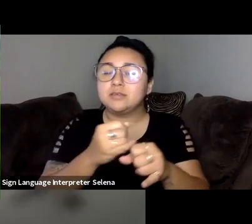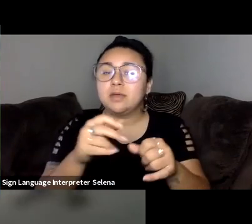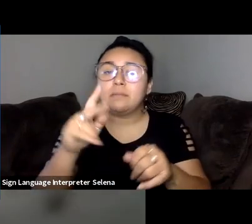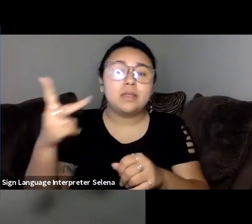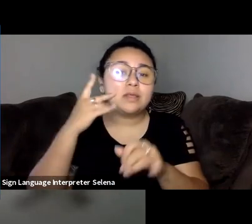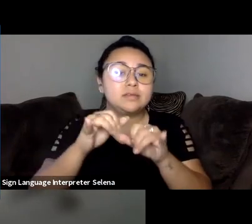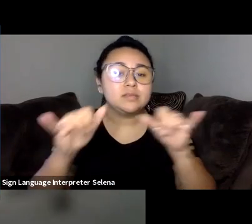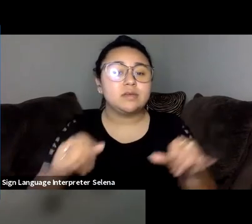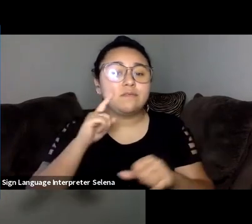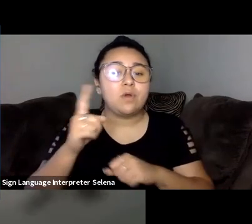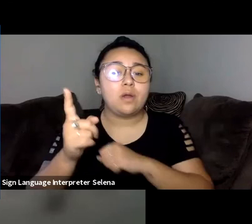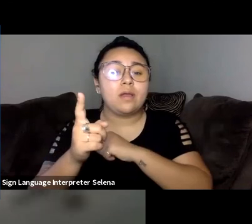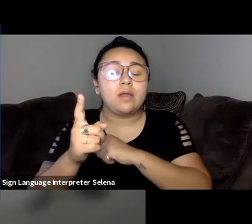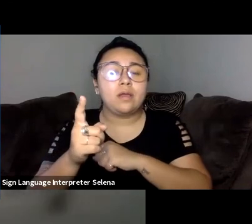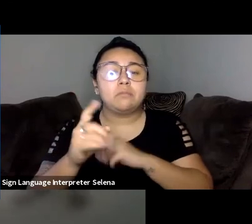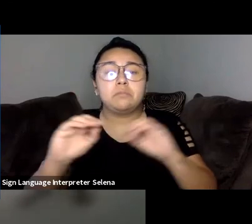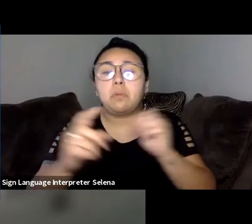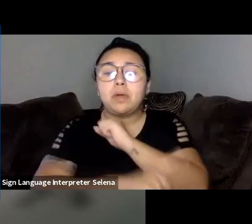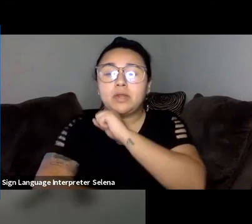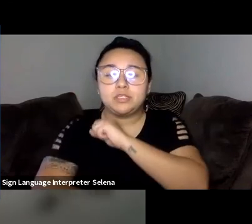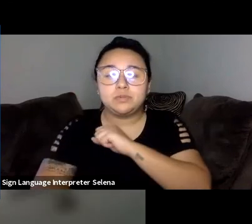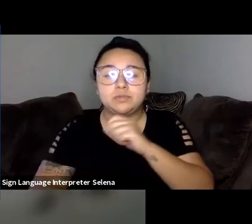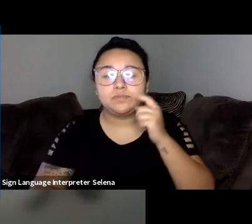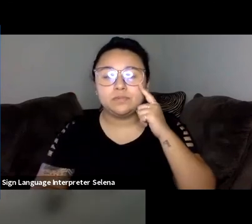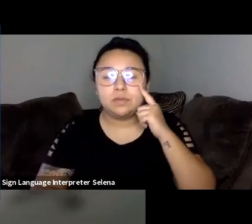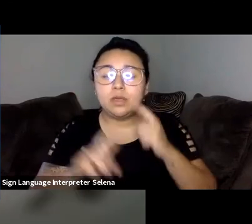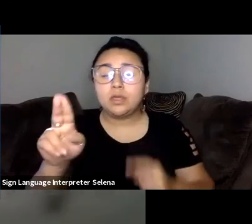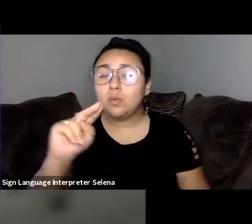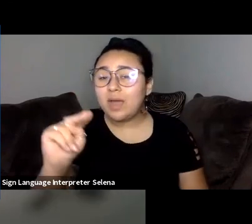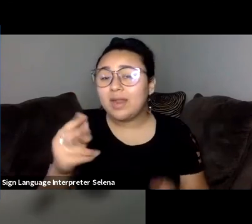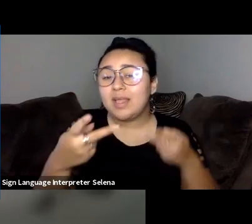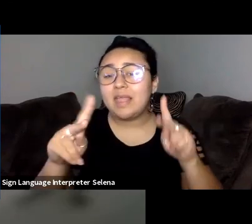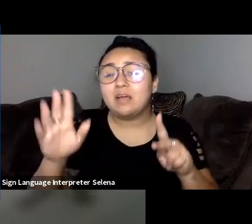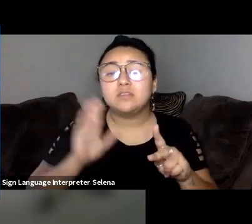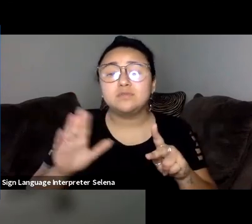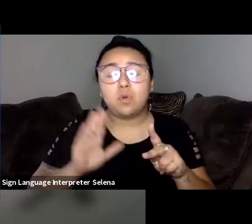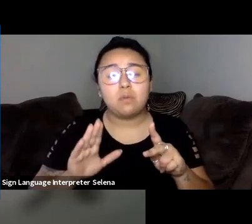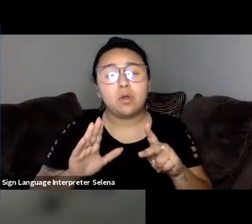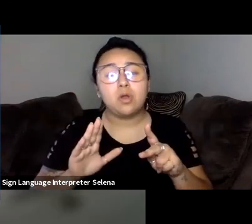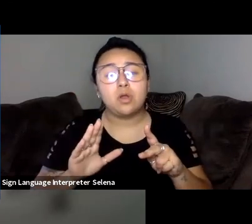Council, which allows former colonial powers to veto the